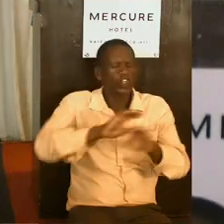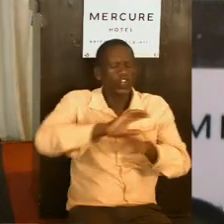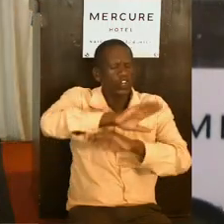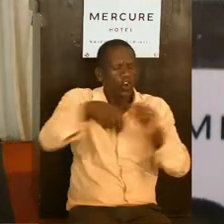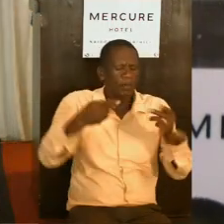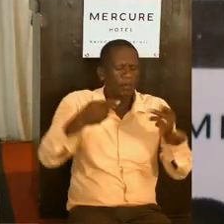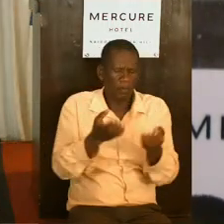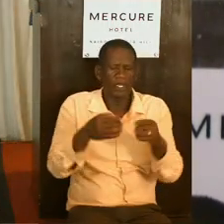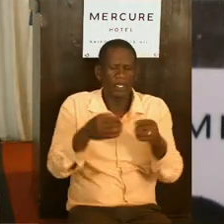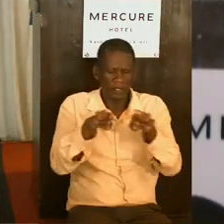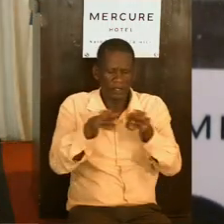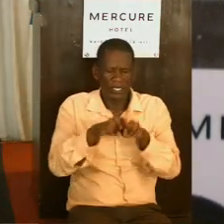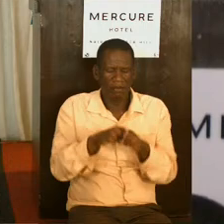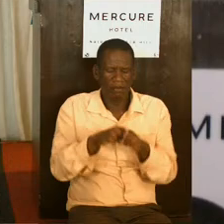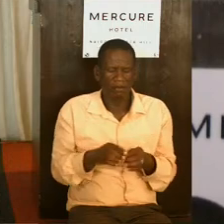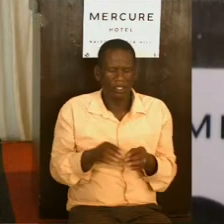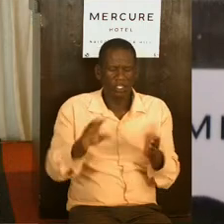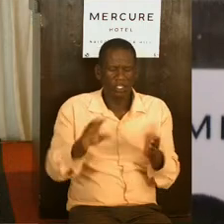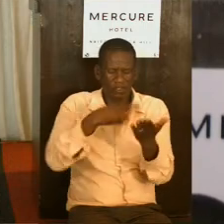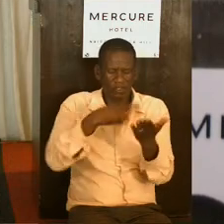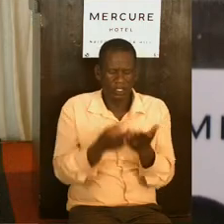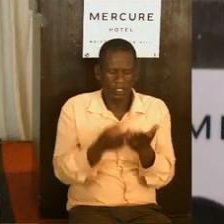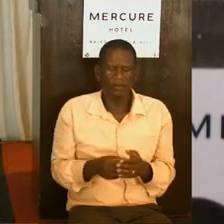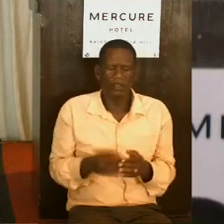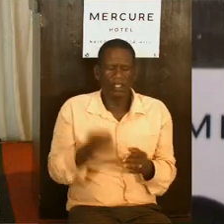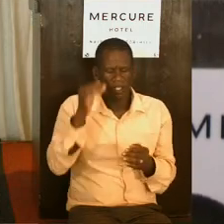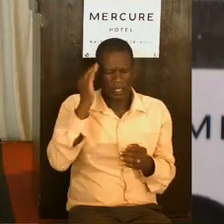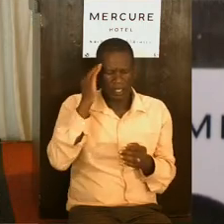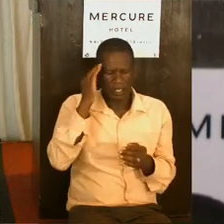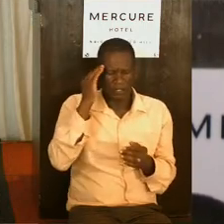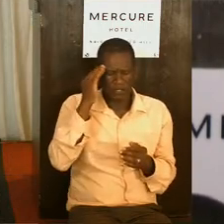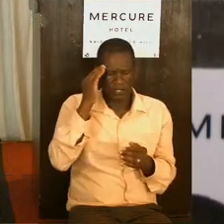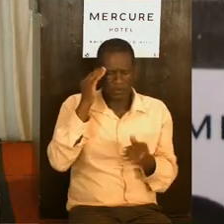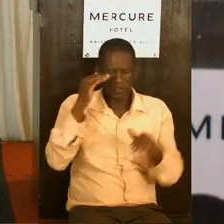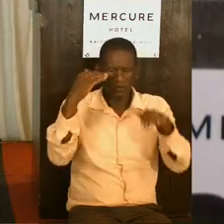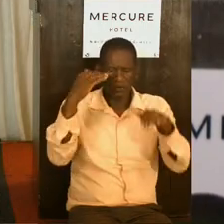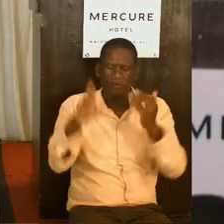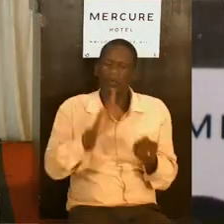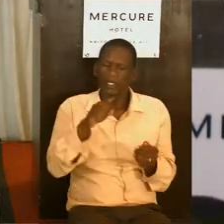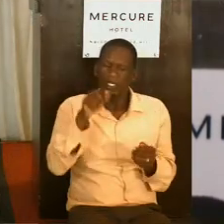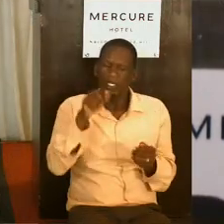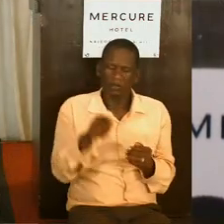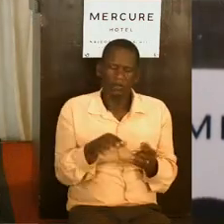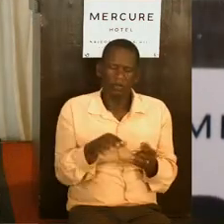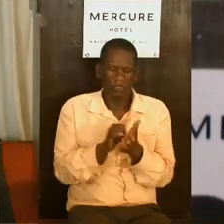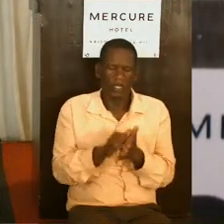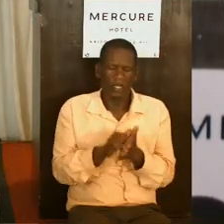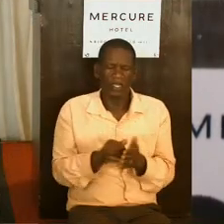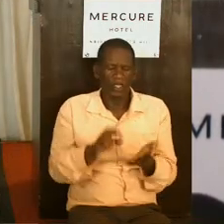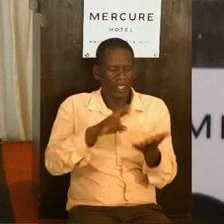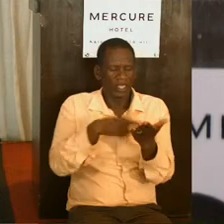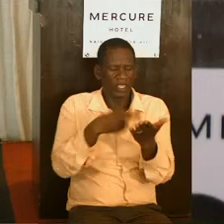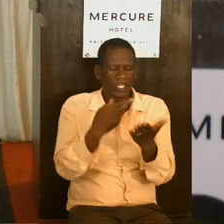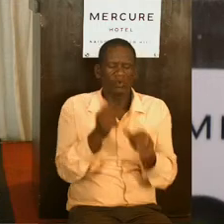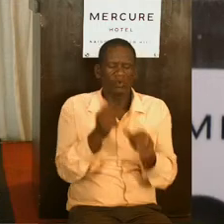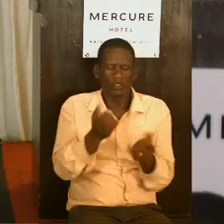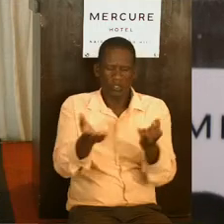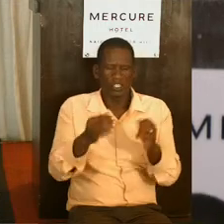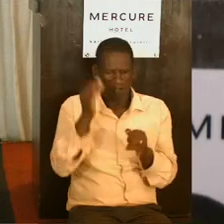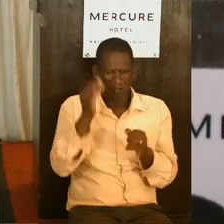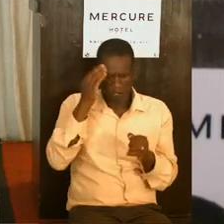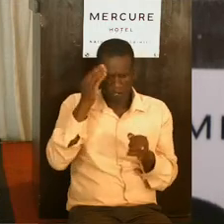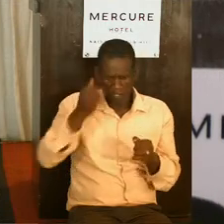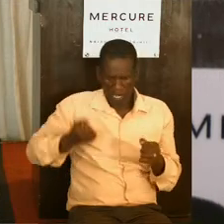requires the same kind of resources education experts will tell you that the resources you require to